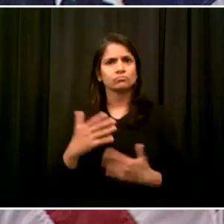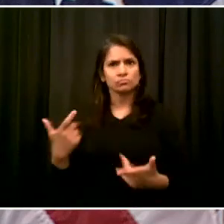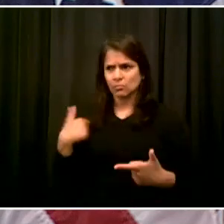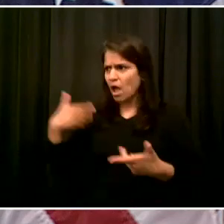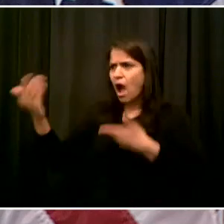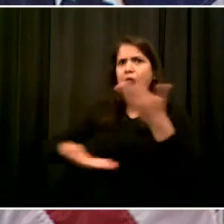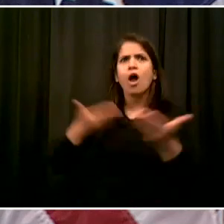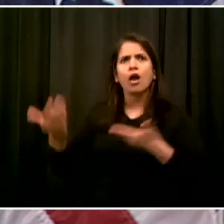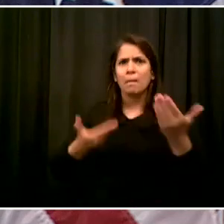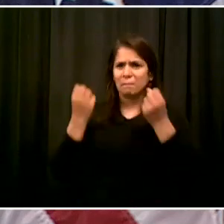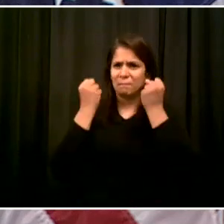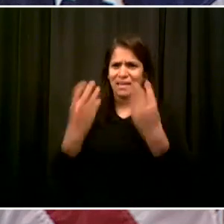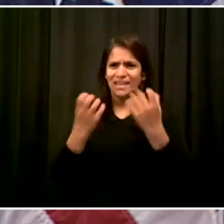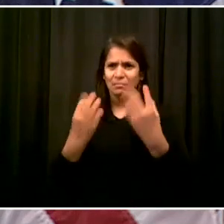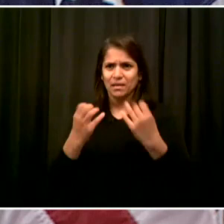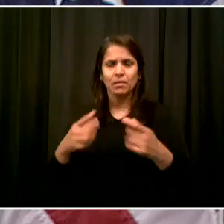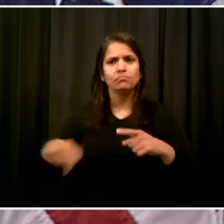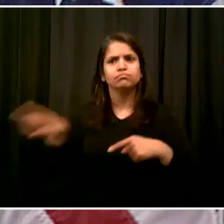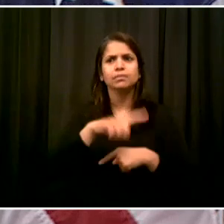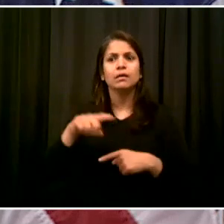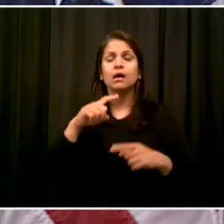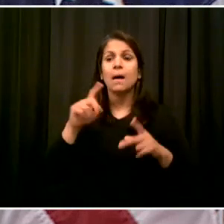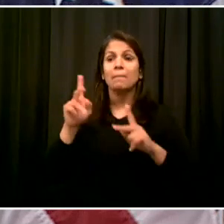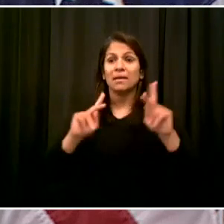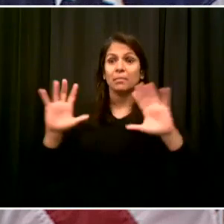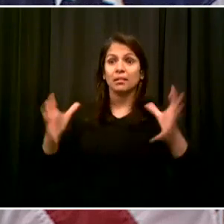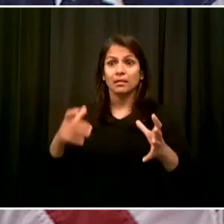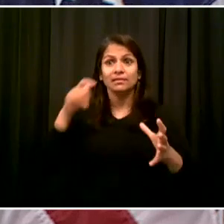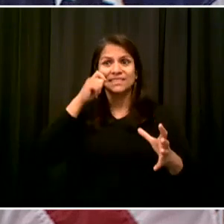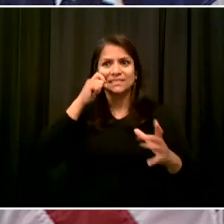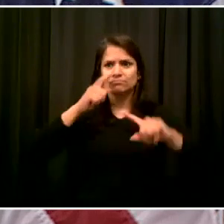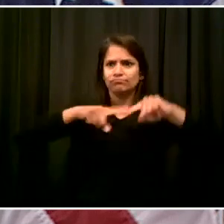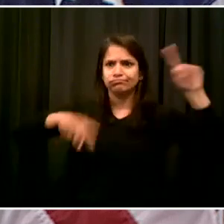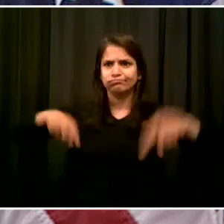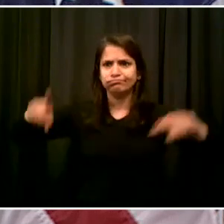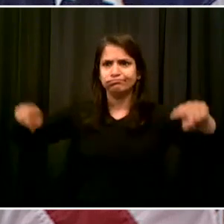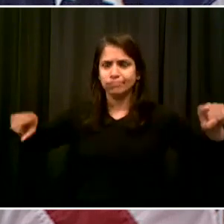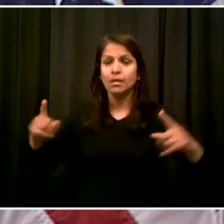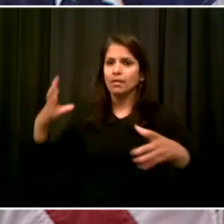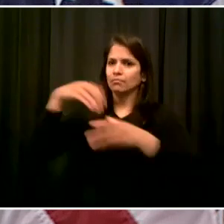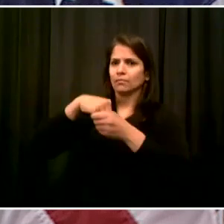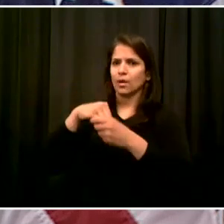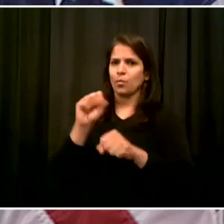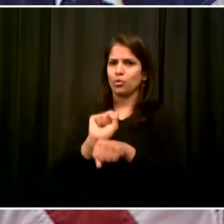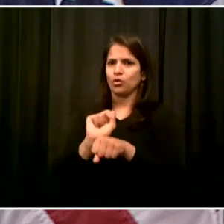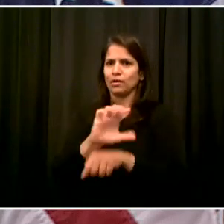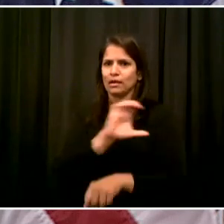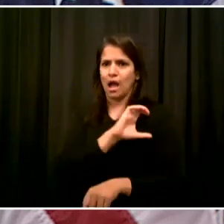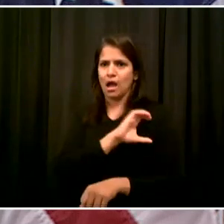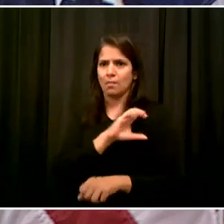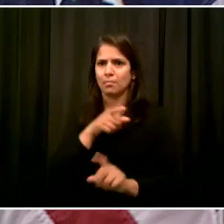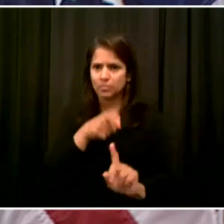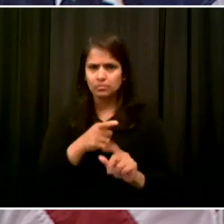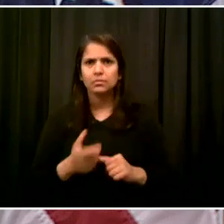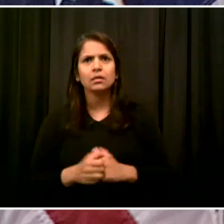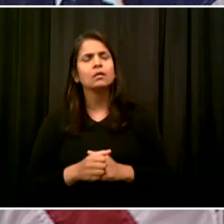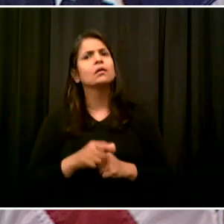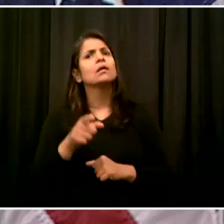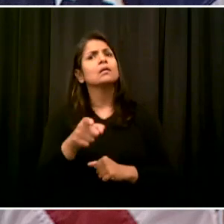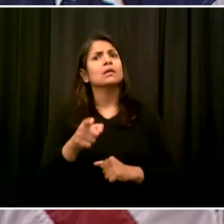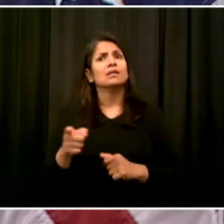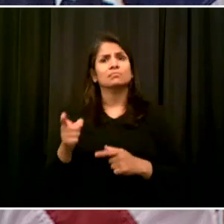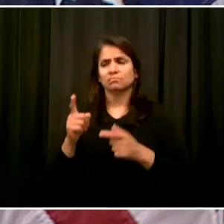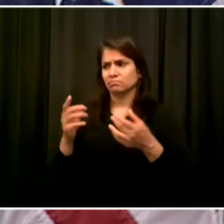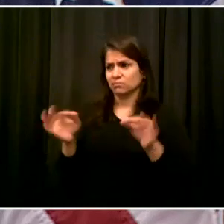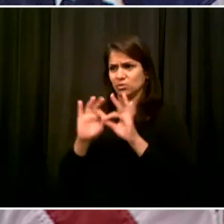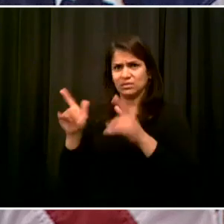think it's important. And I think it means that more and more people who have lived the life of the community will be protecting communities. More and more people who will rise